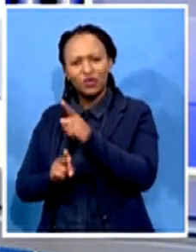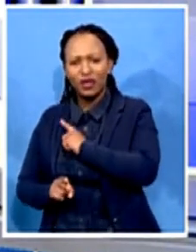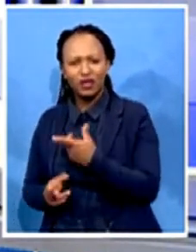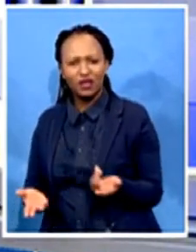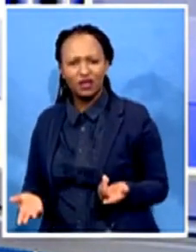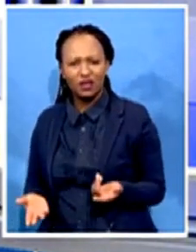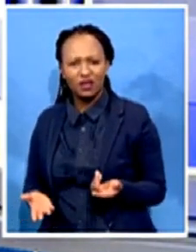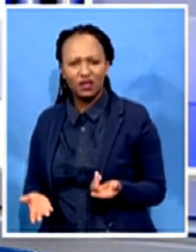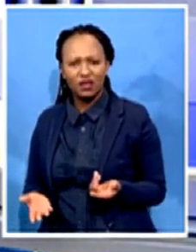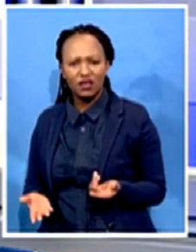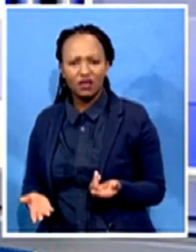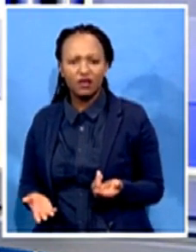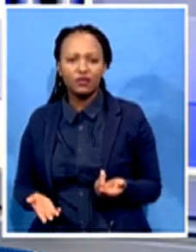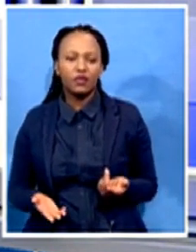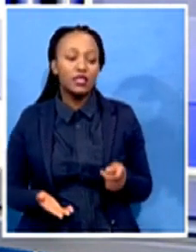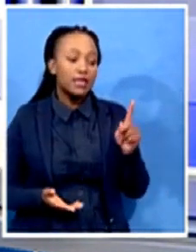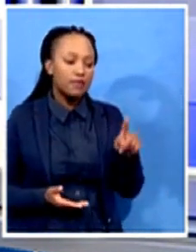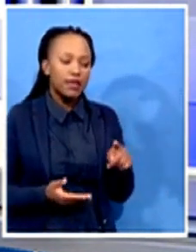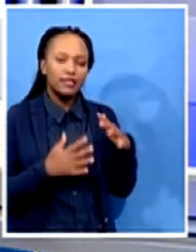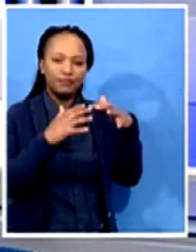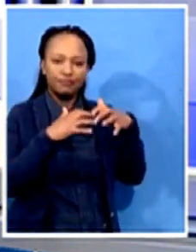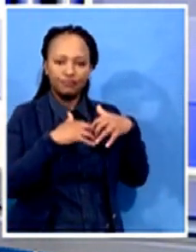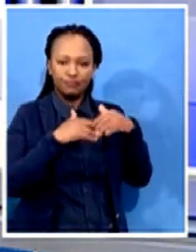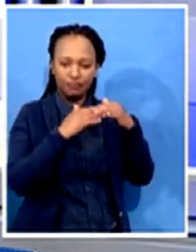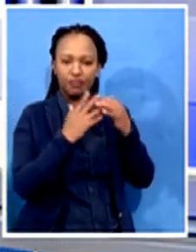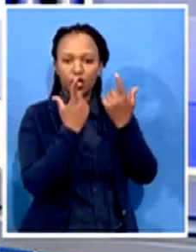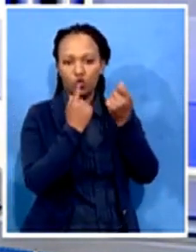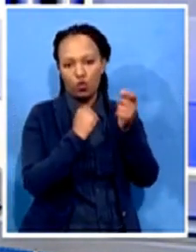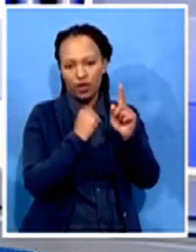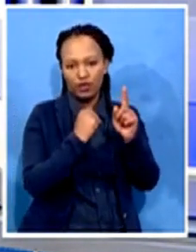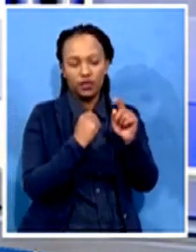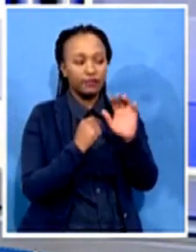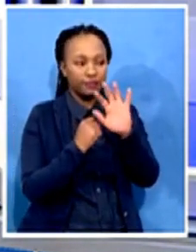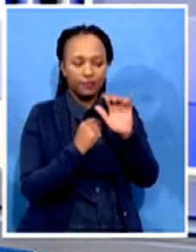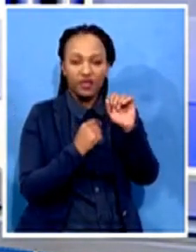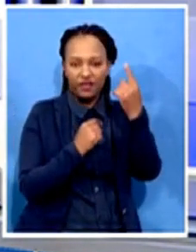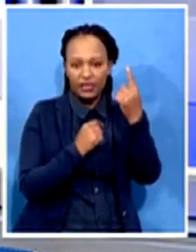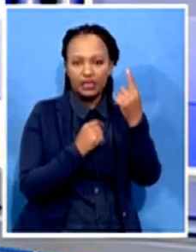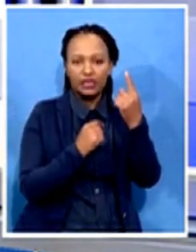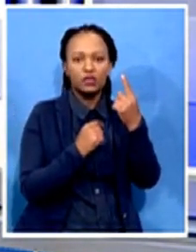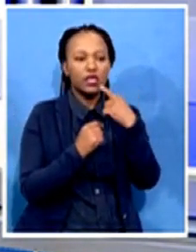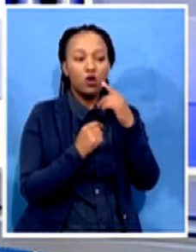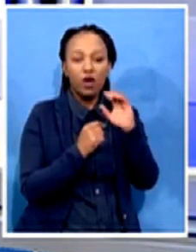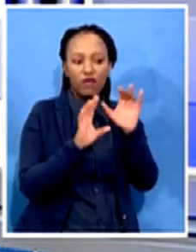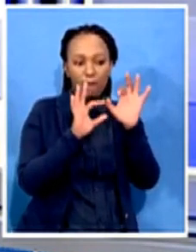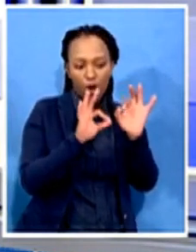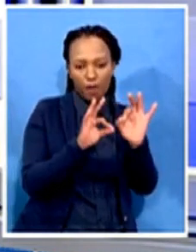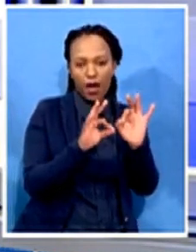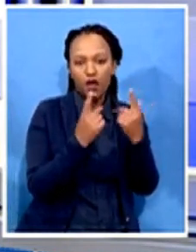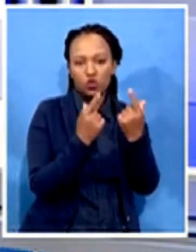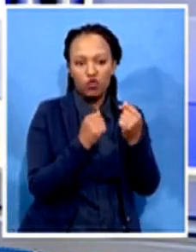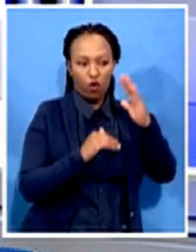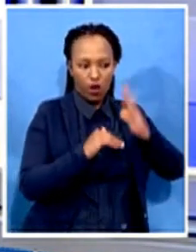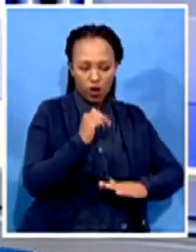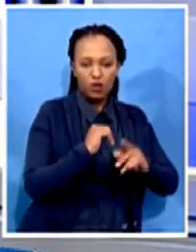in place? Or do you think that, in the first place, that there are appropriate measures in order for recourse if this kind of thing happens again?